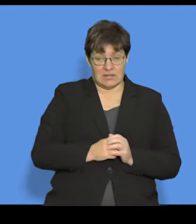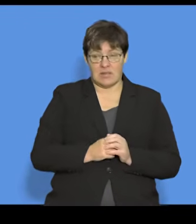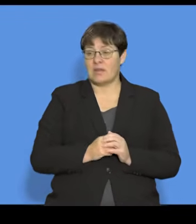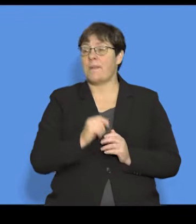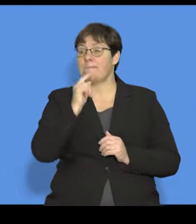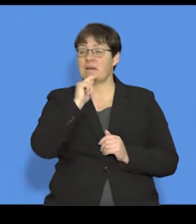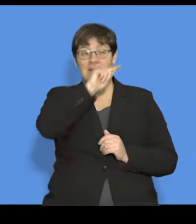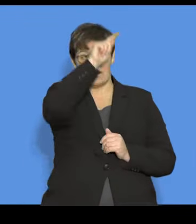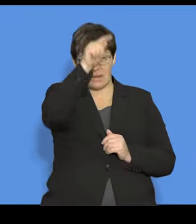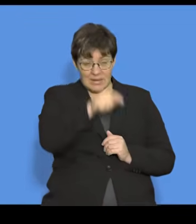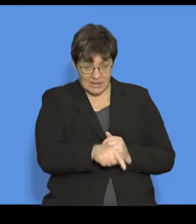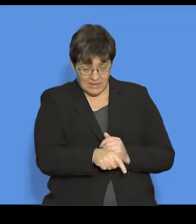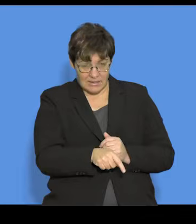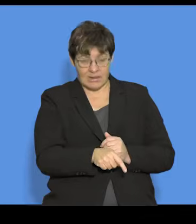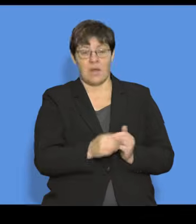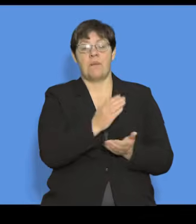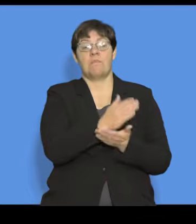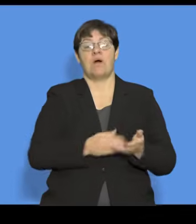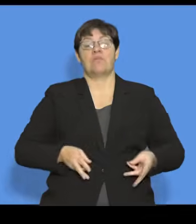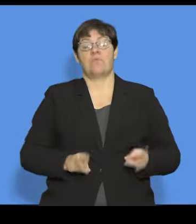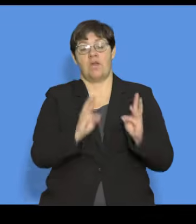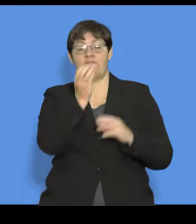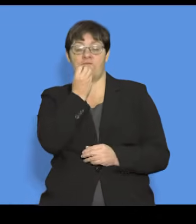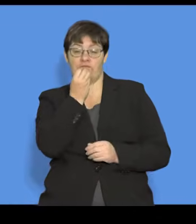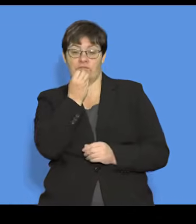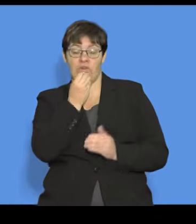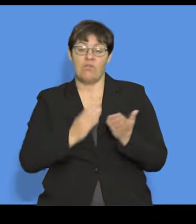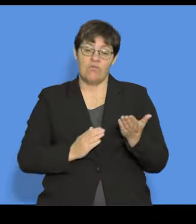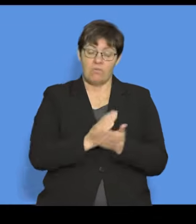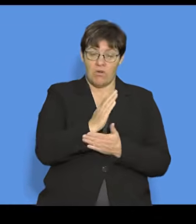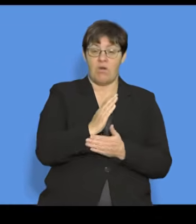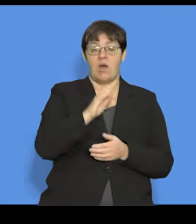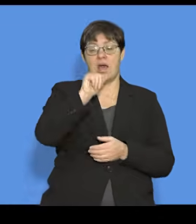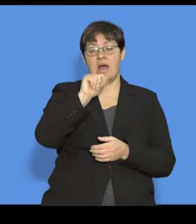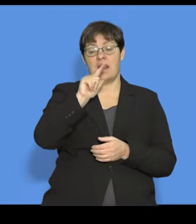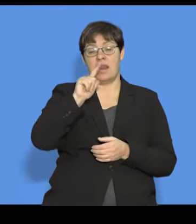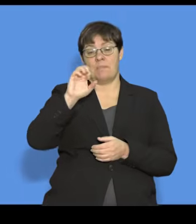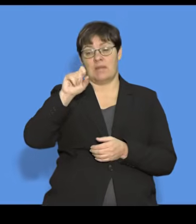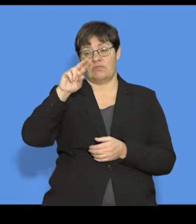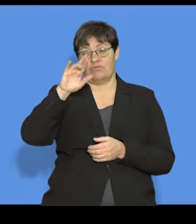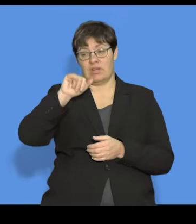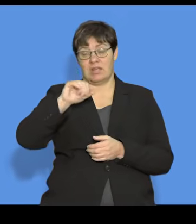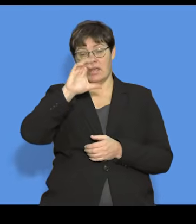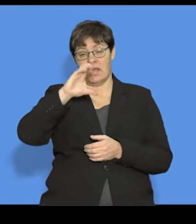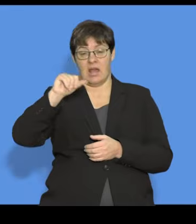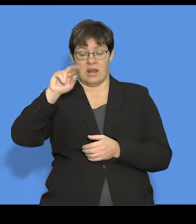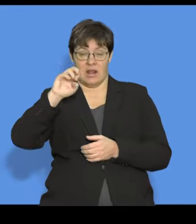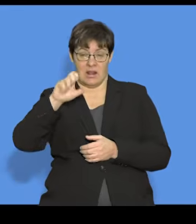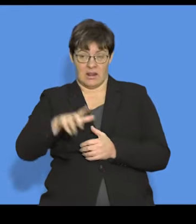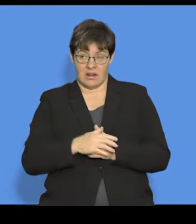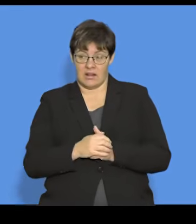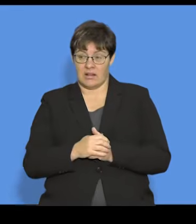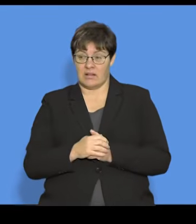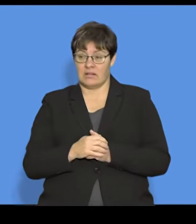we refer to that as the pathway of food along the alimentary canal. Right. So here's a